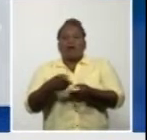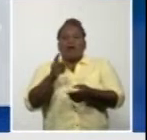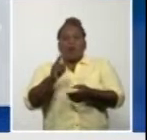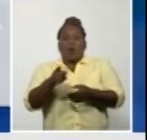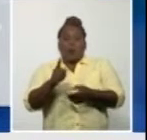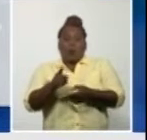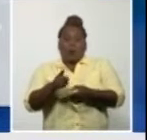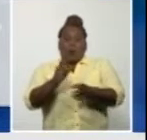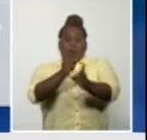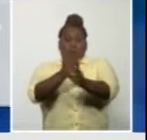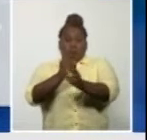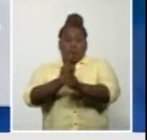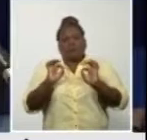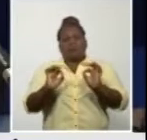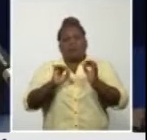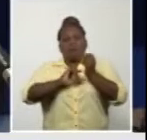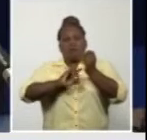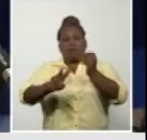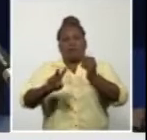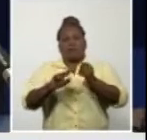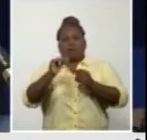store in Havana.